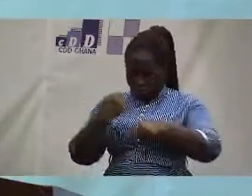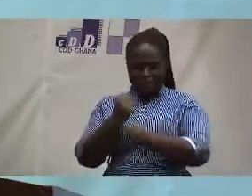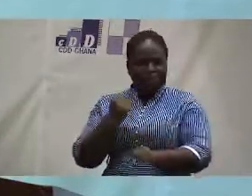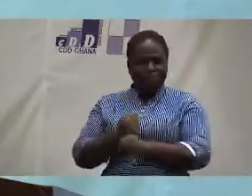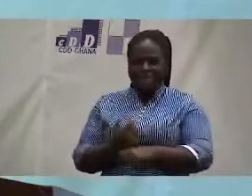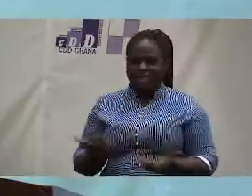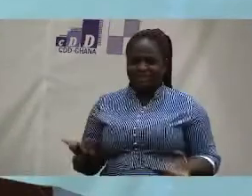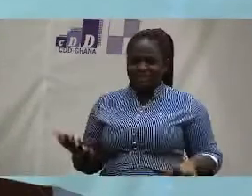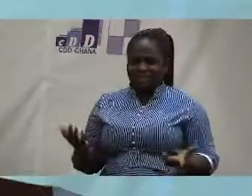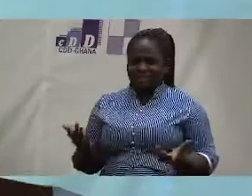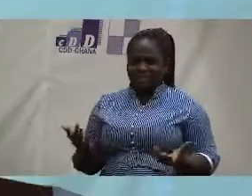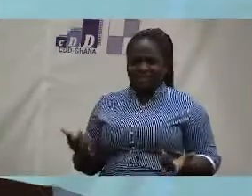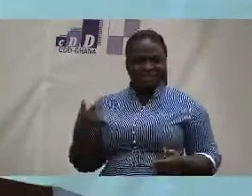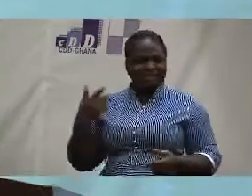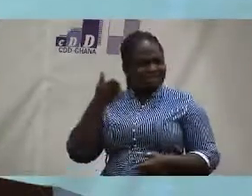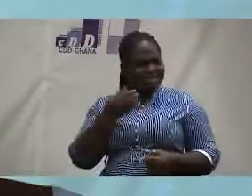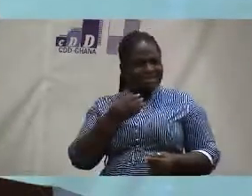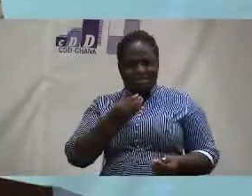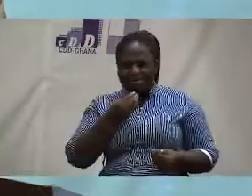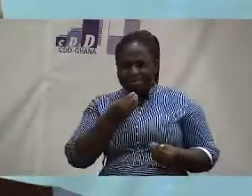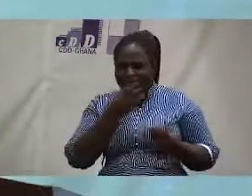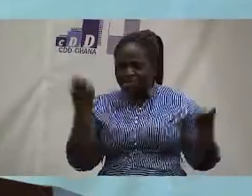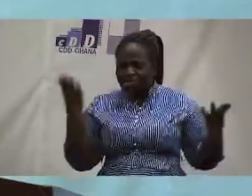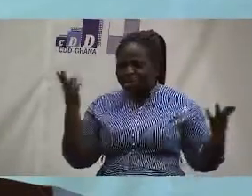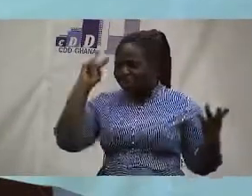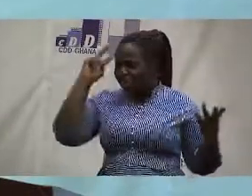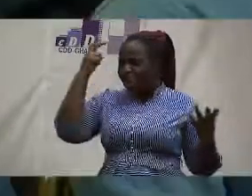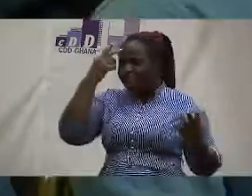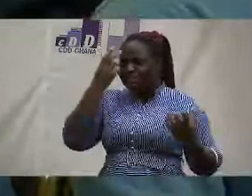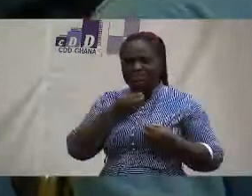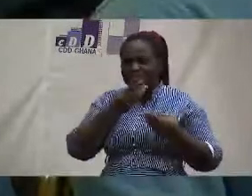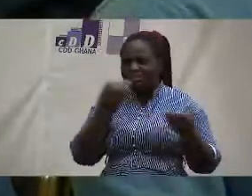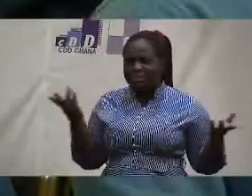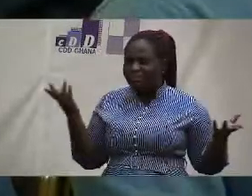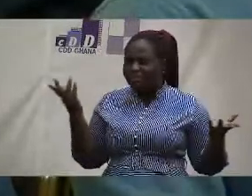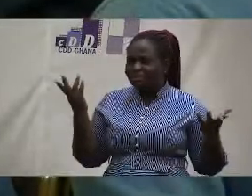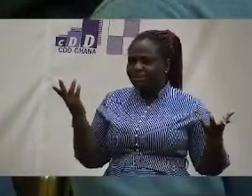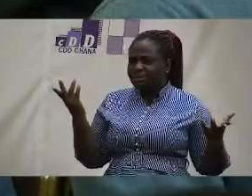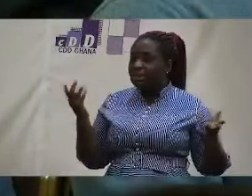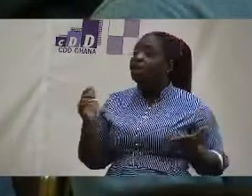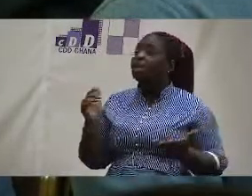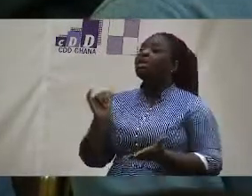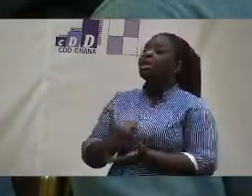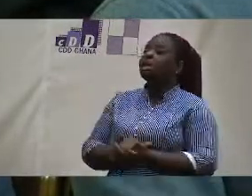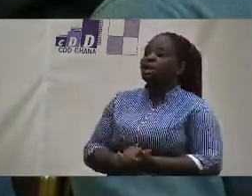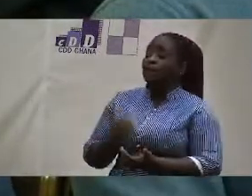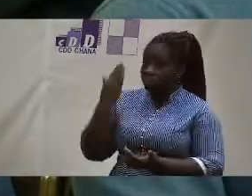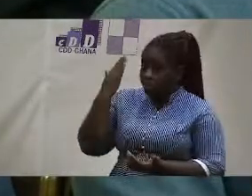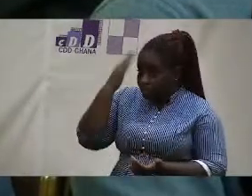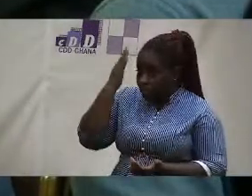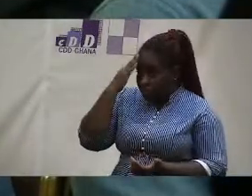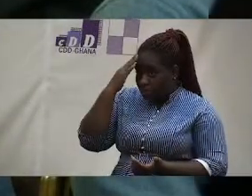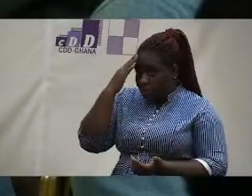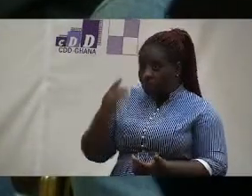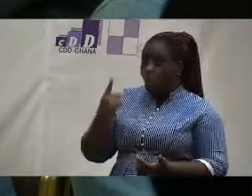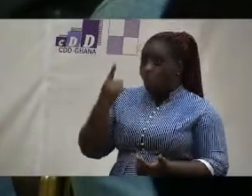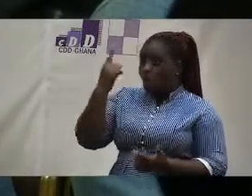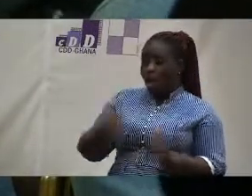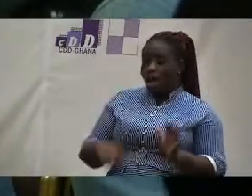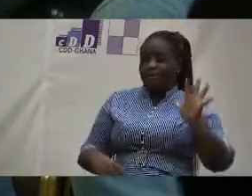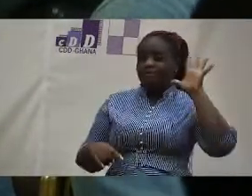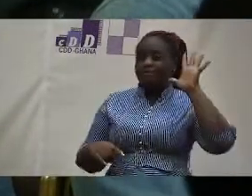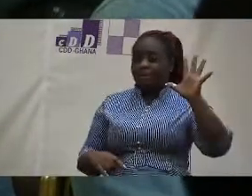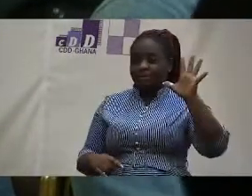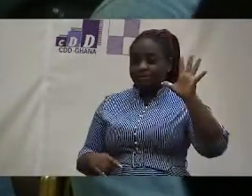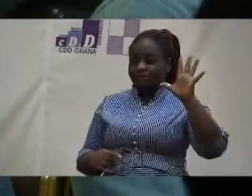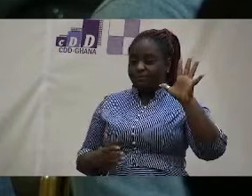constitutes disinformation or hate speeches, and it can be weaponized. While 5 others have